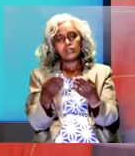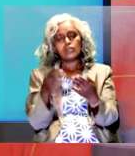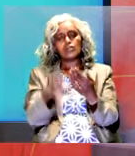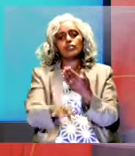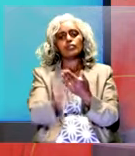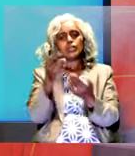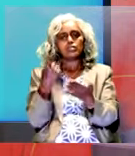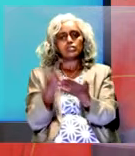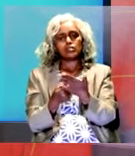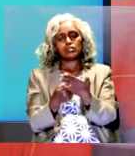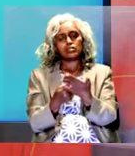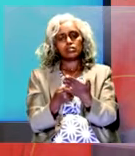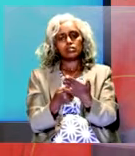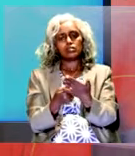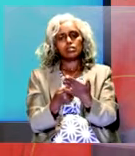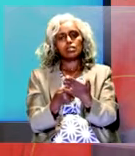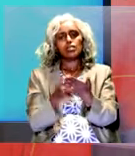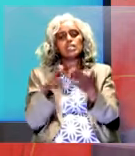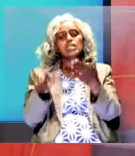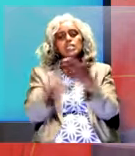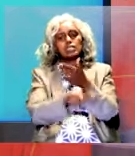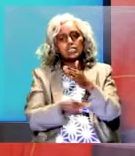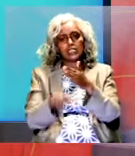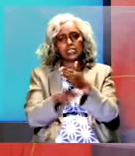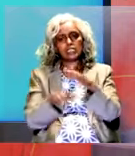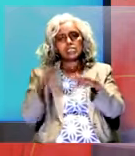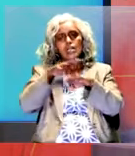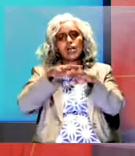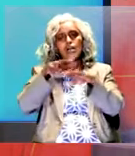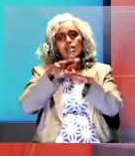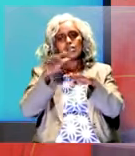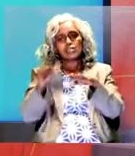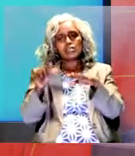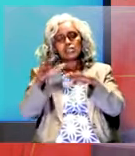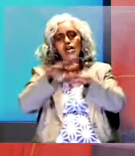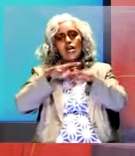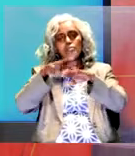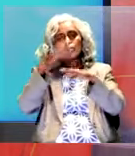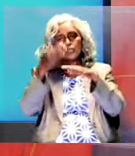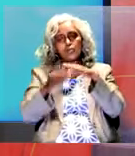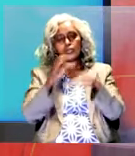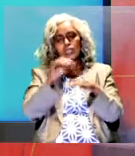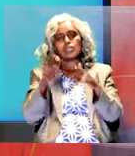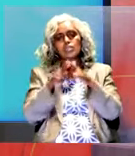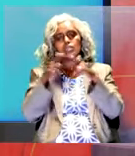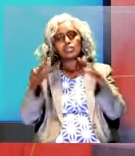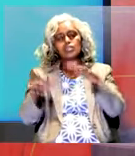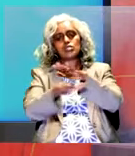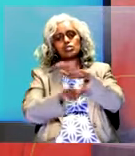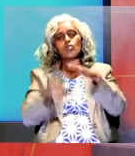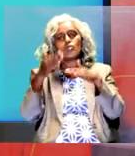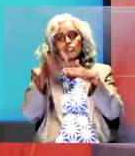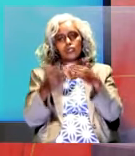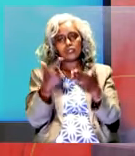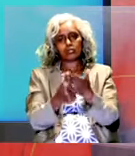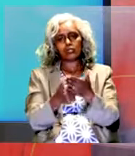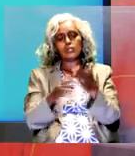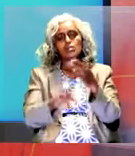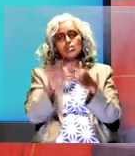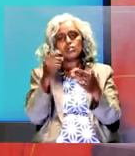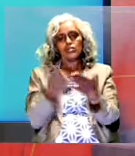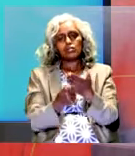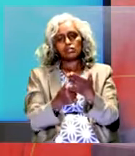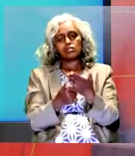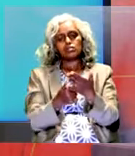to find its least upper bound and greatest lower bound. So to find that, we need to list some